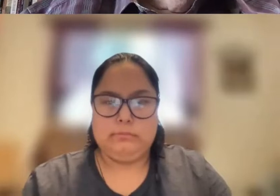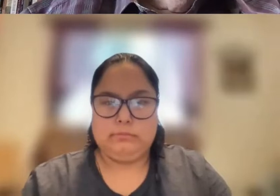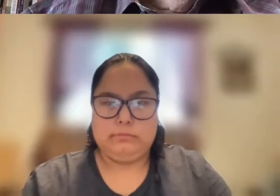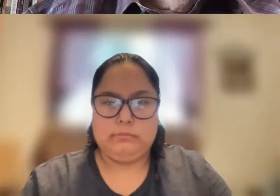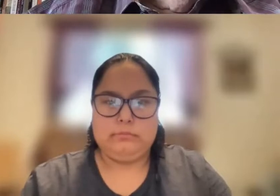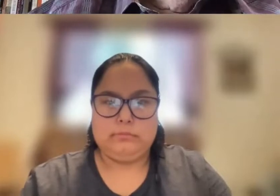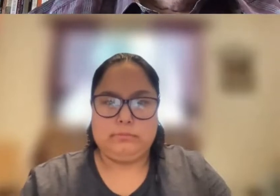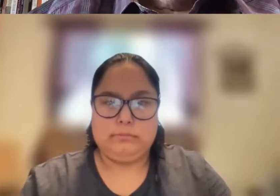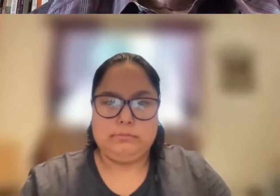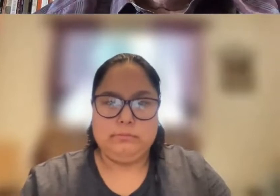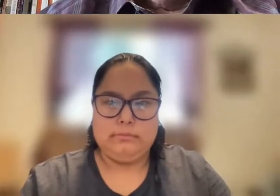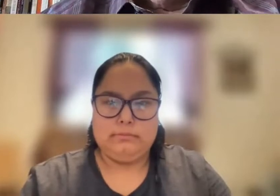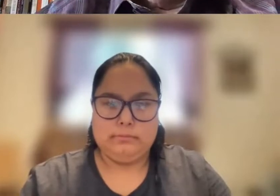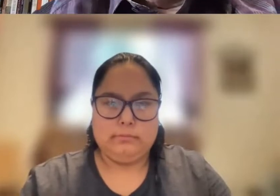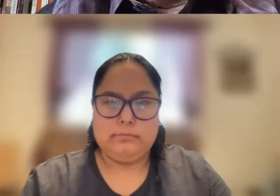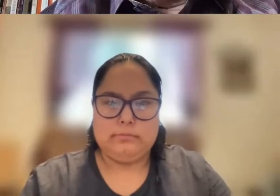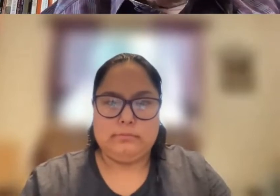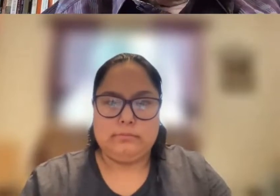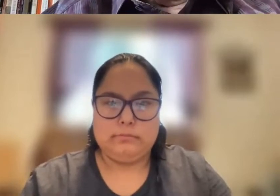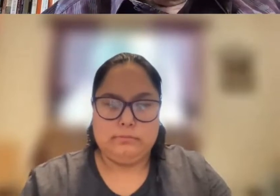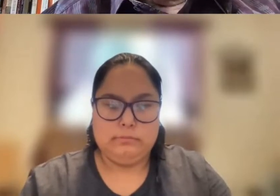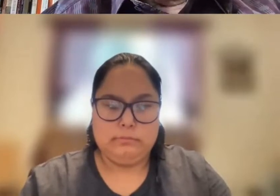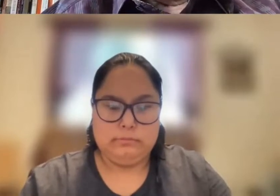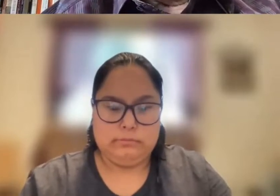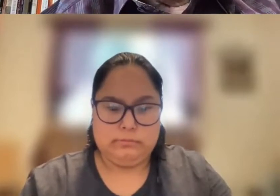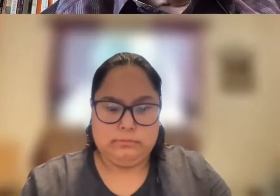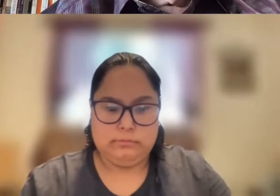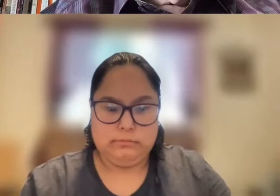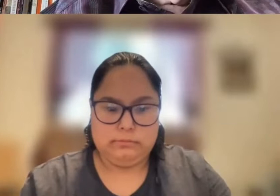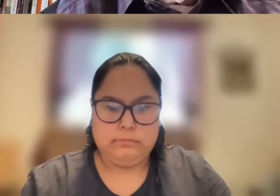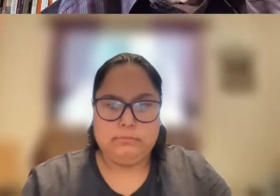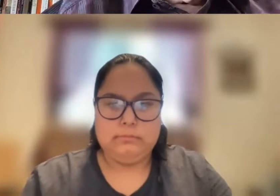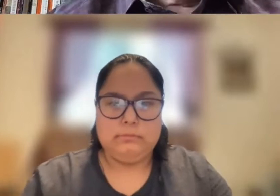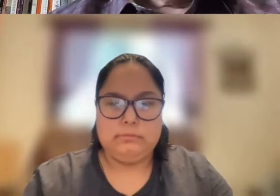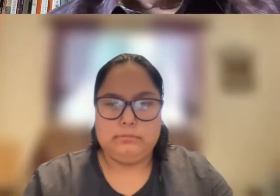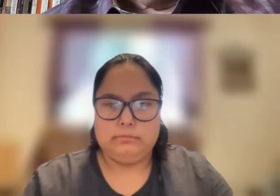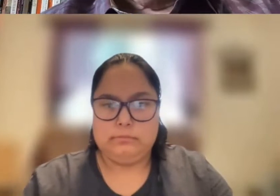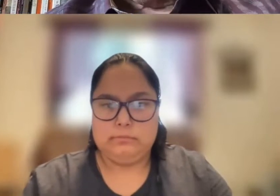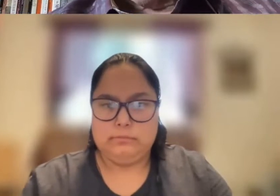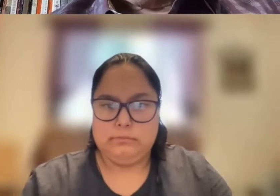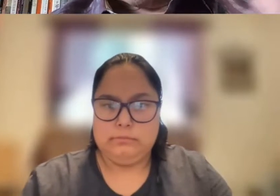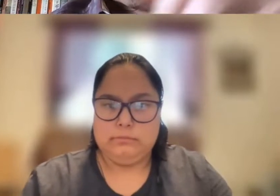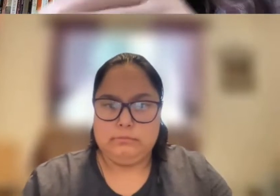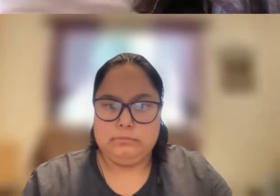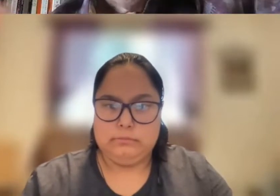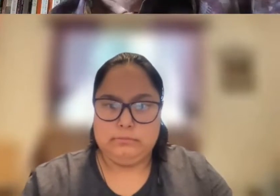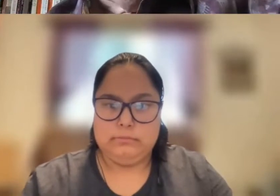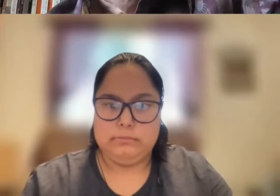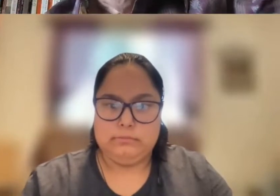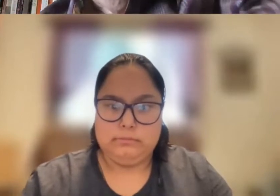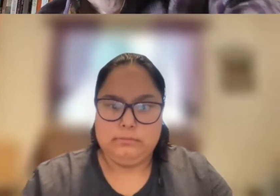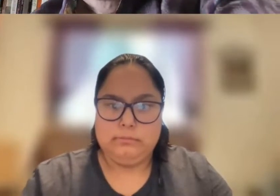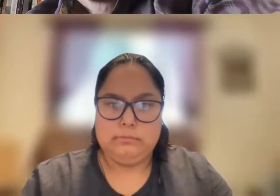It is with great pleasure that I would like to introduce our guest speaker. John McDougall was born in a small community